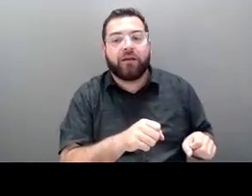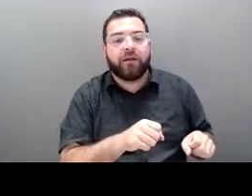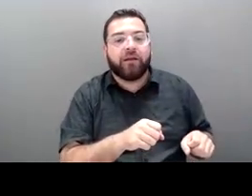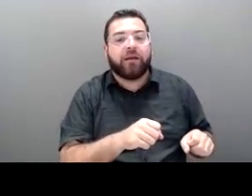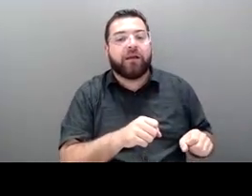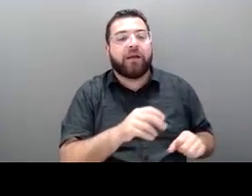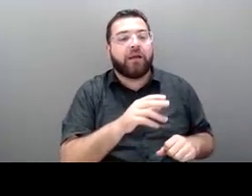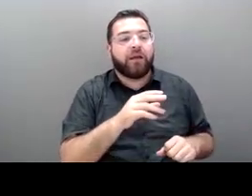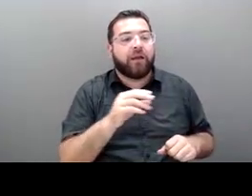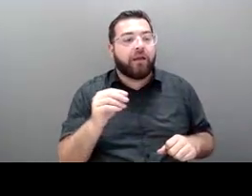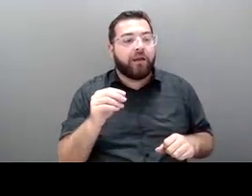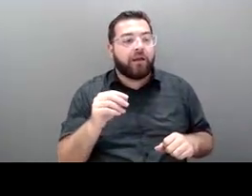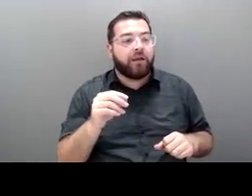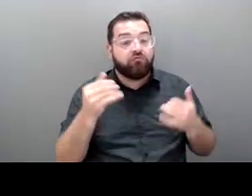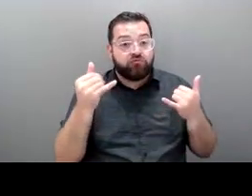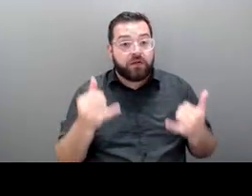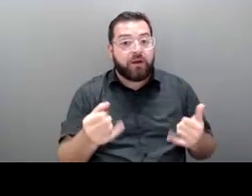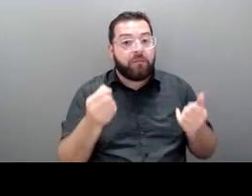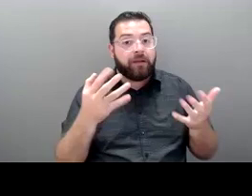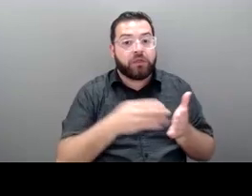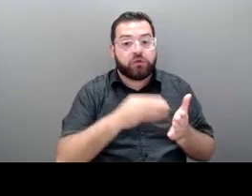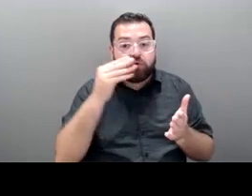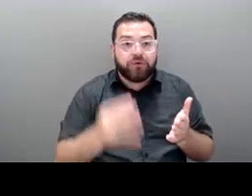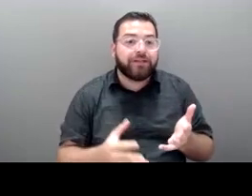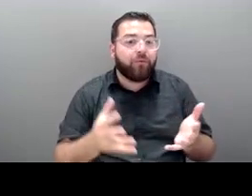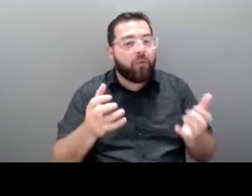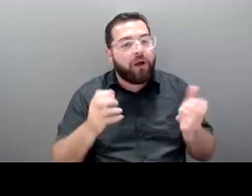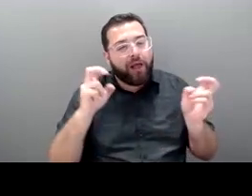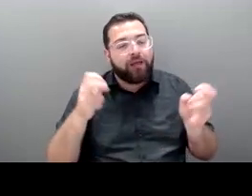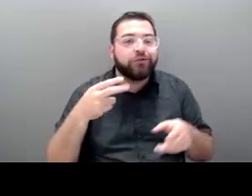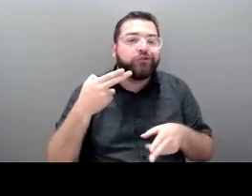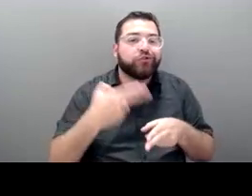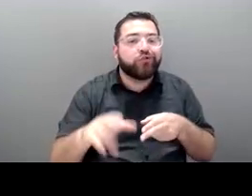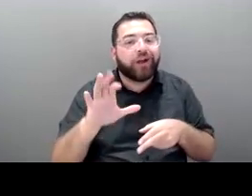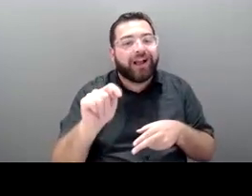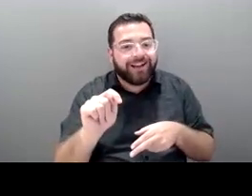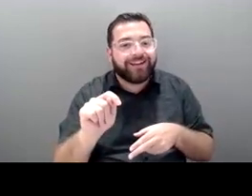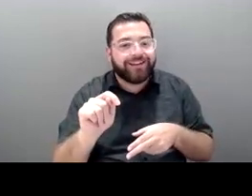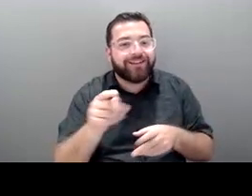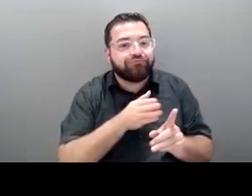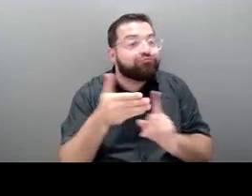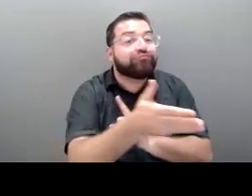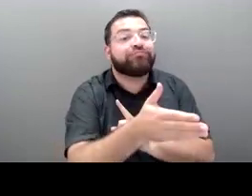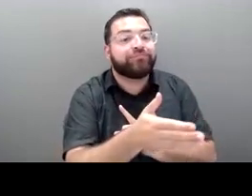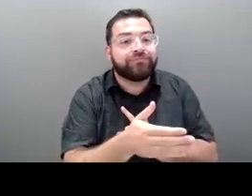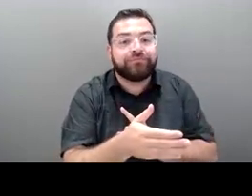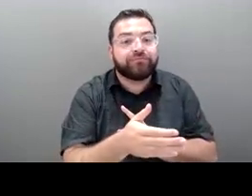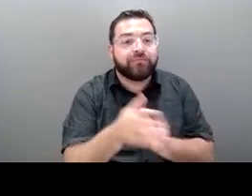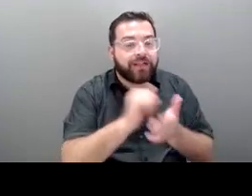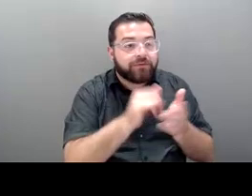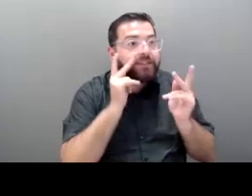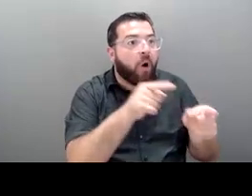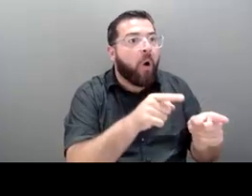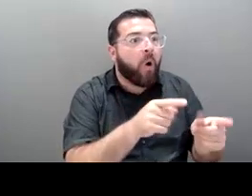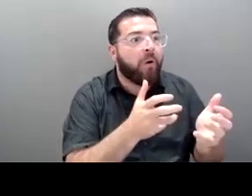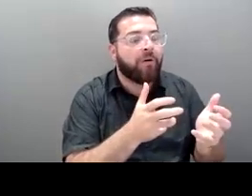correctly, right now students are really going for the shortcut, right? That's what they have in front of them is the shortcut. So we kind of going